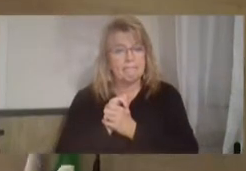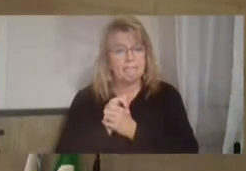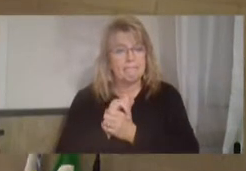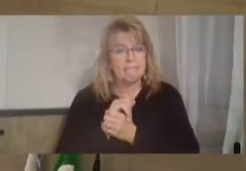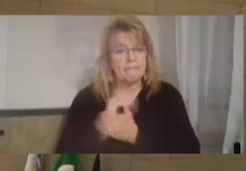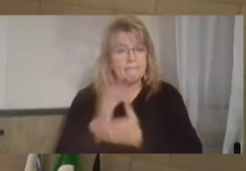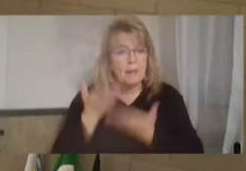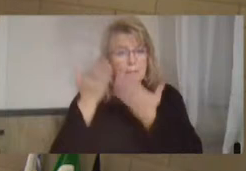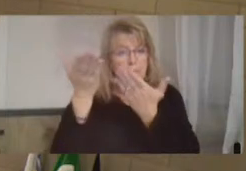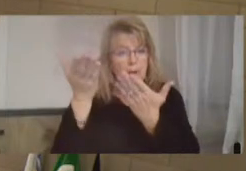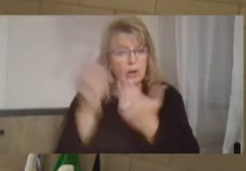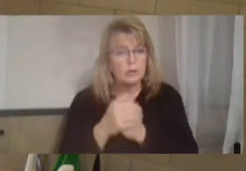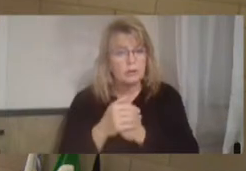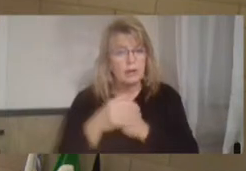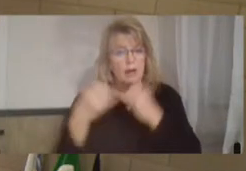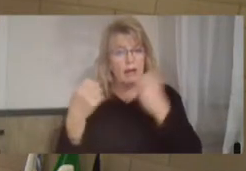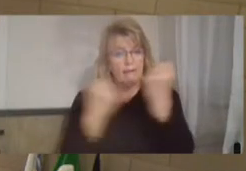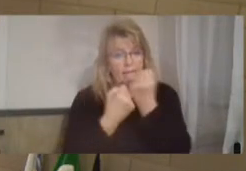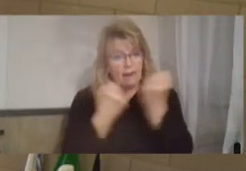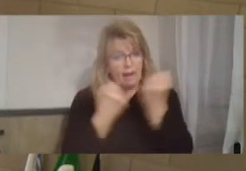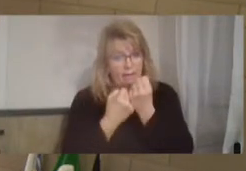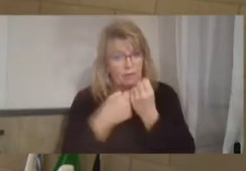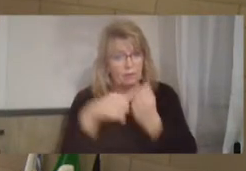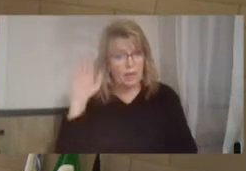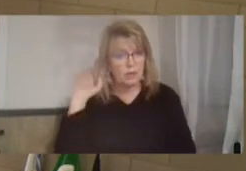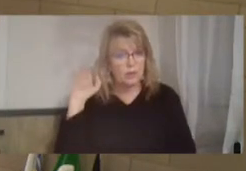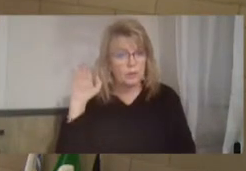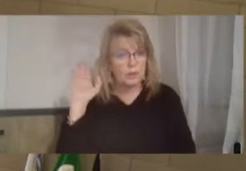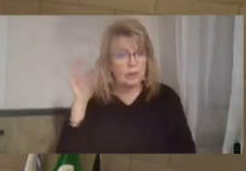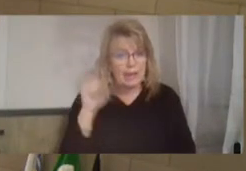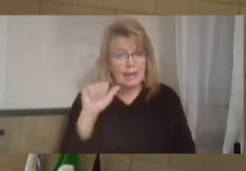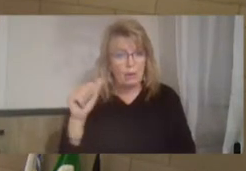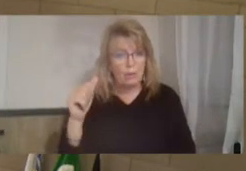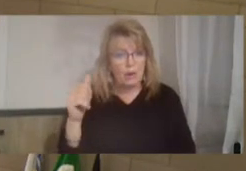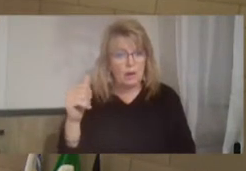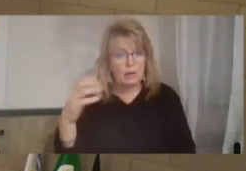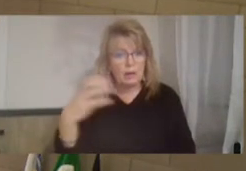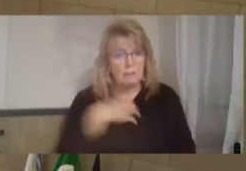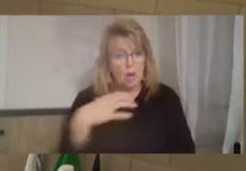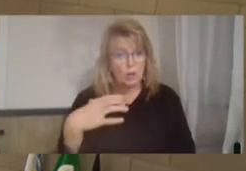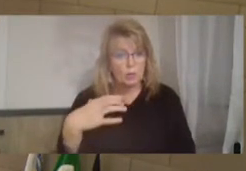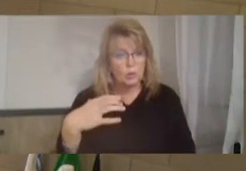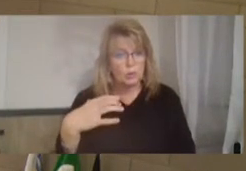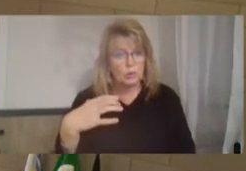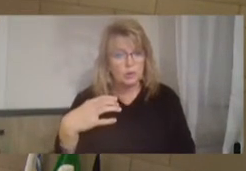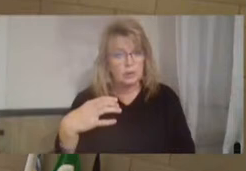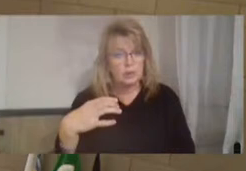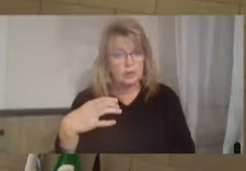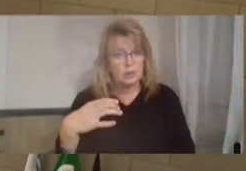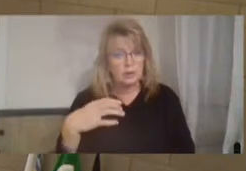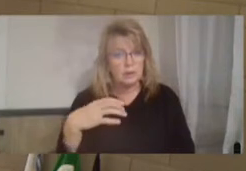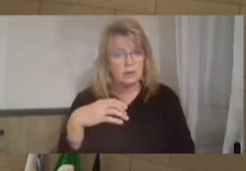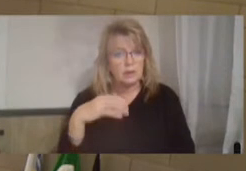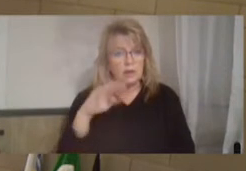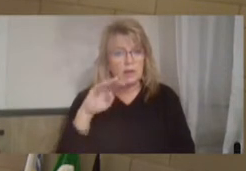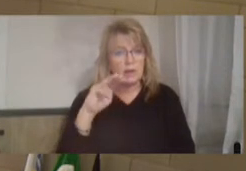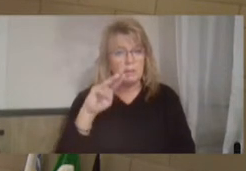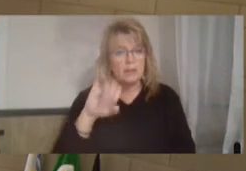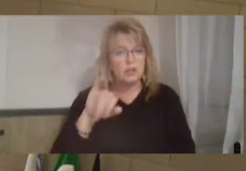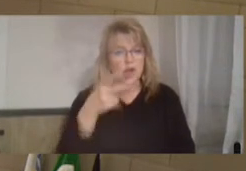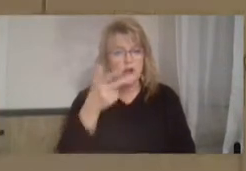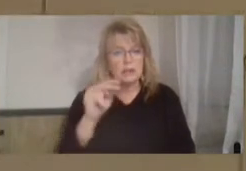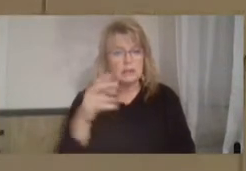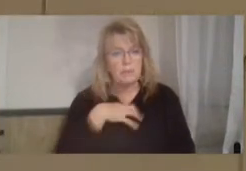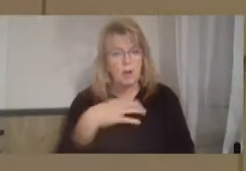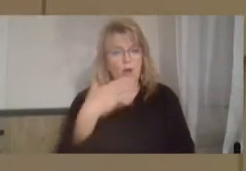in favor, please raise your hand. Anyone opposed? Ms. Johnson is opposed. Okay, thank you very much. All